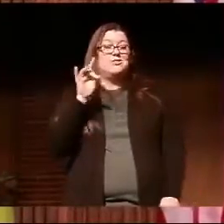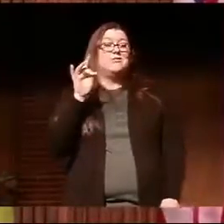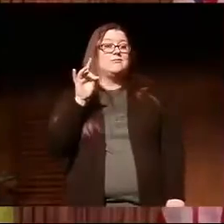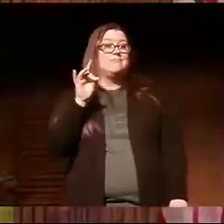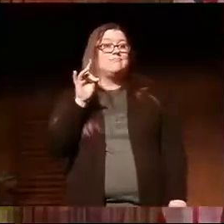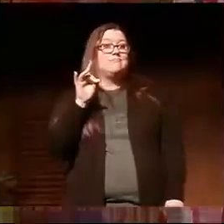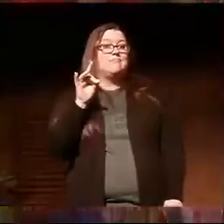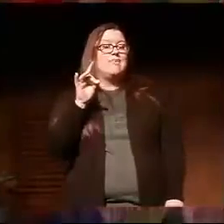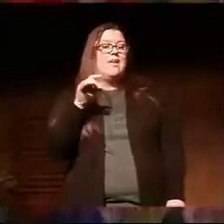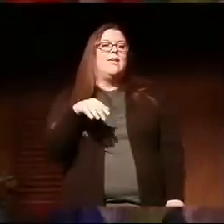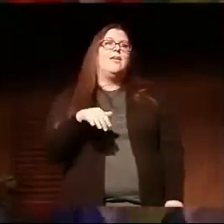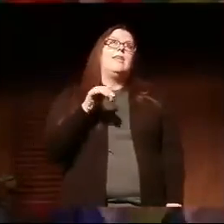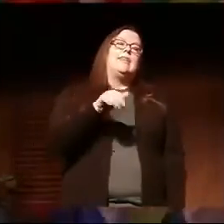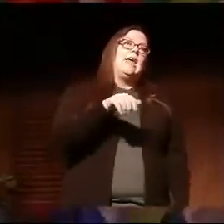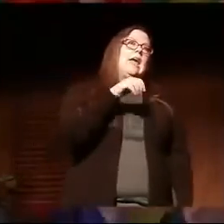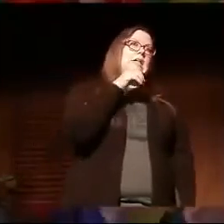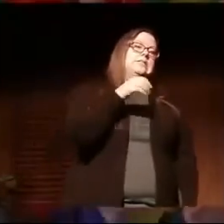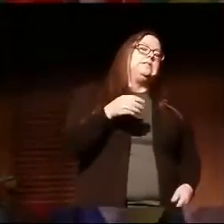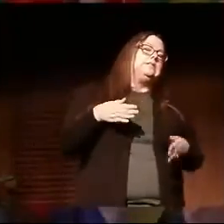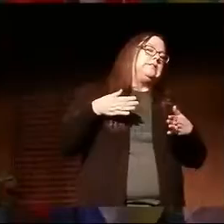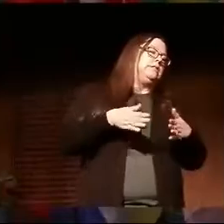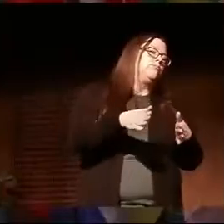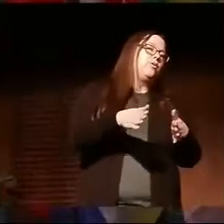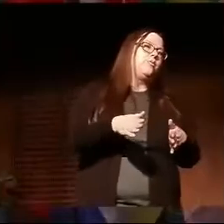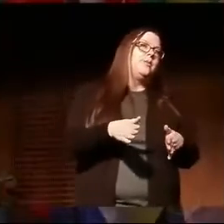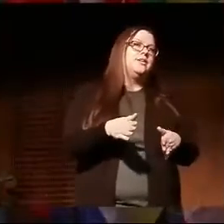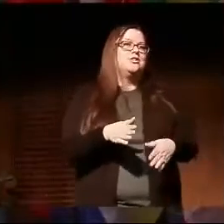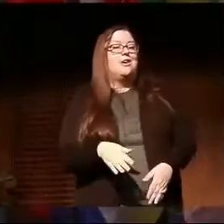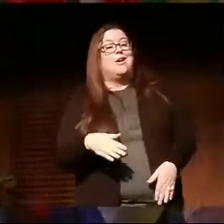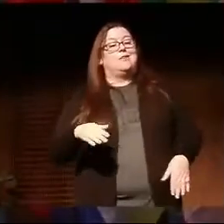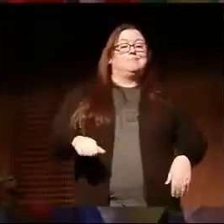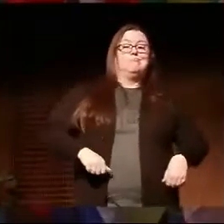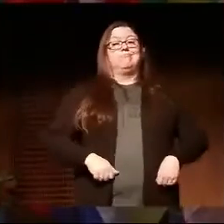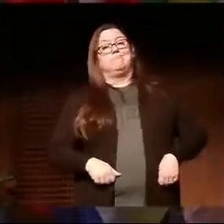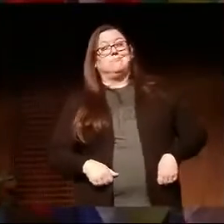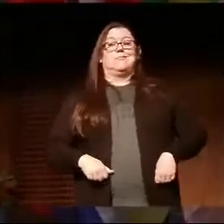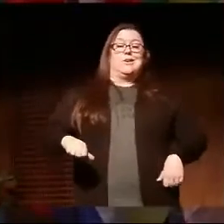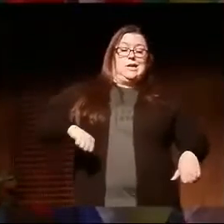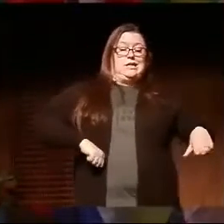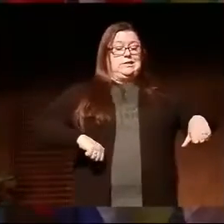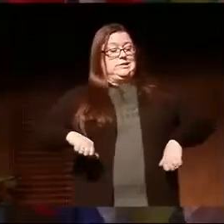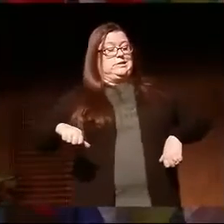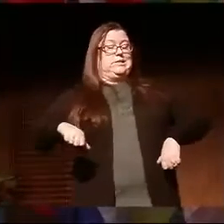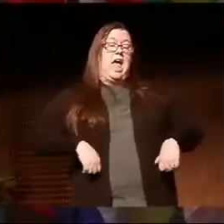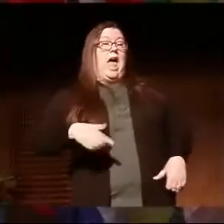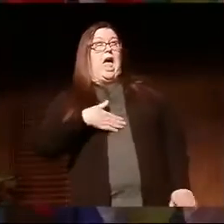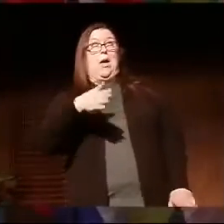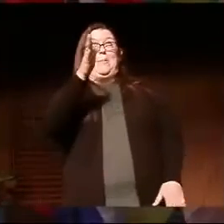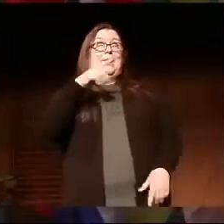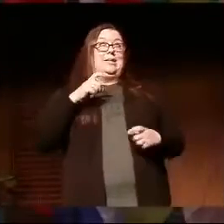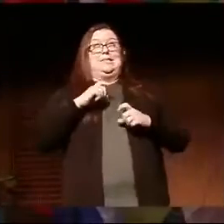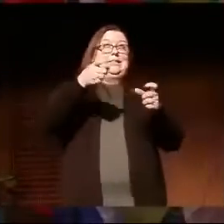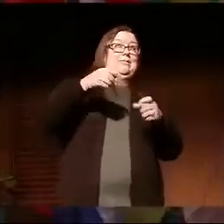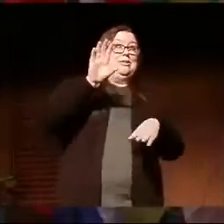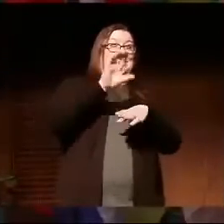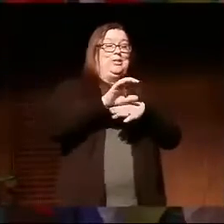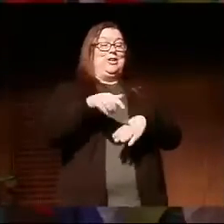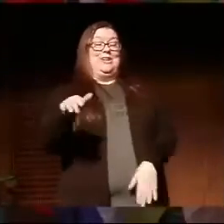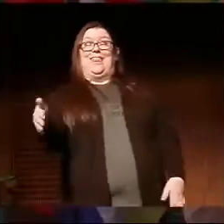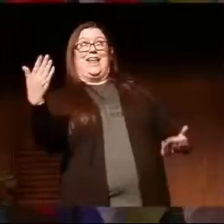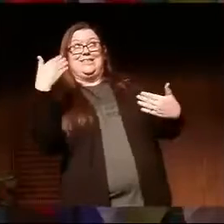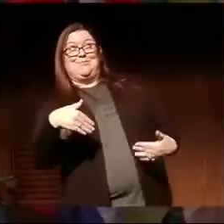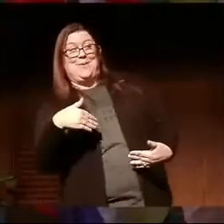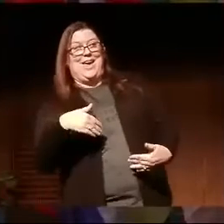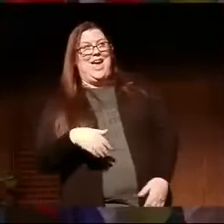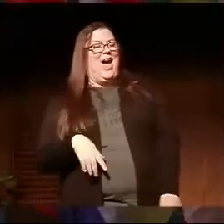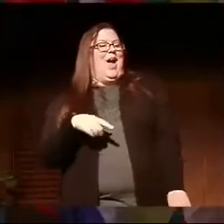that is not a license to then pop your collar and walk around like you're somebody. Yeah, God's gift to the church. That's me. Aren't you glad to have